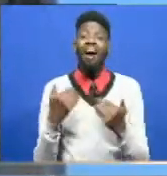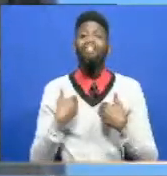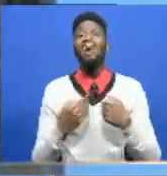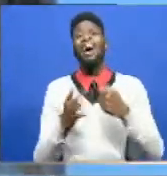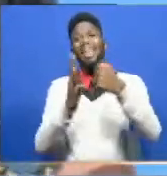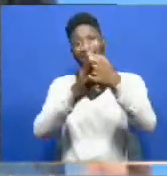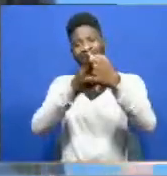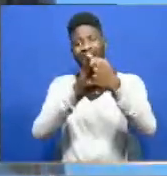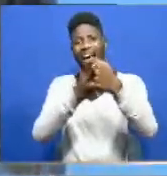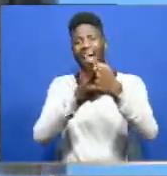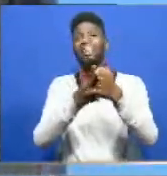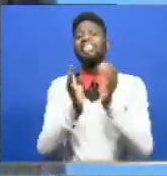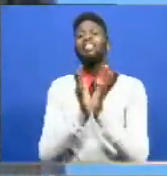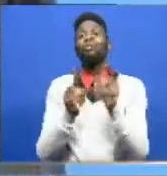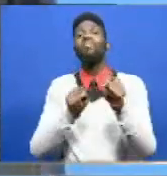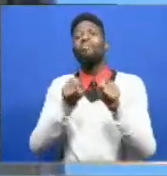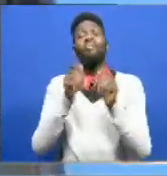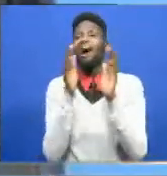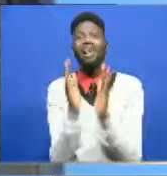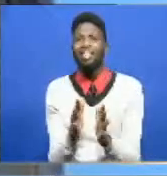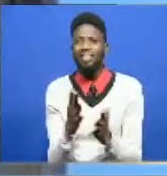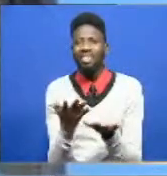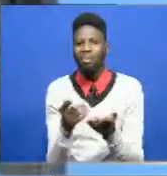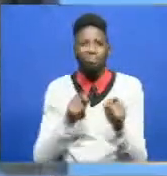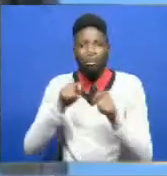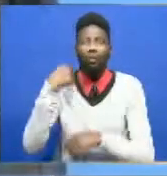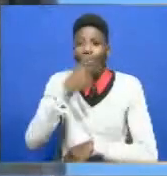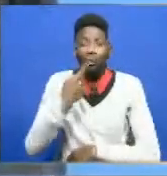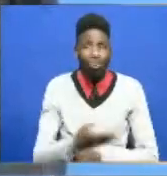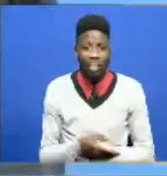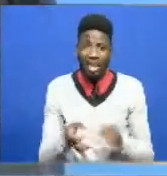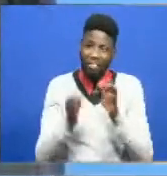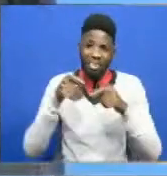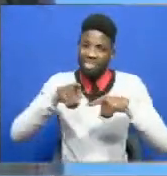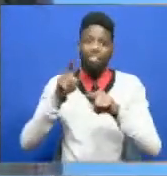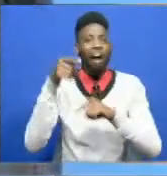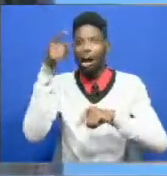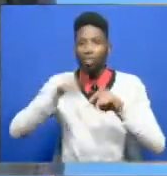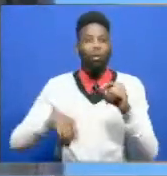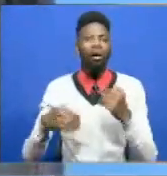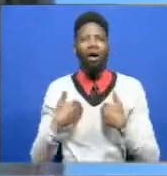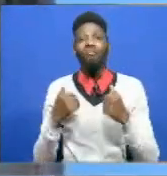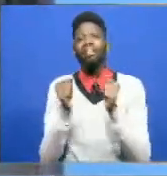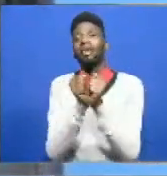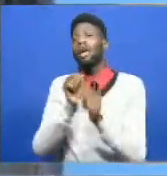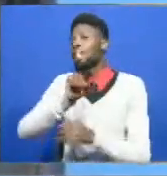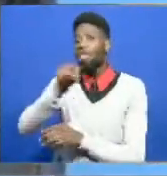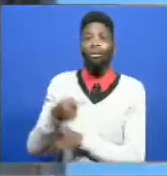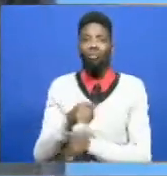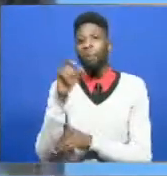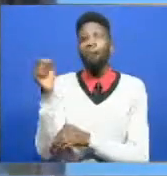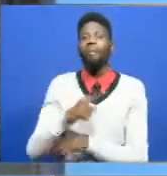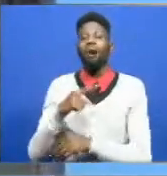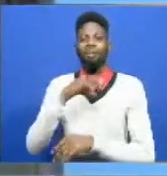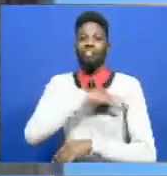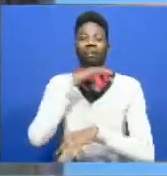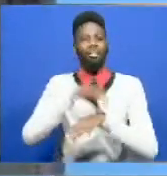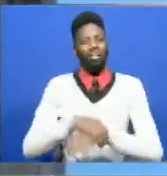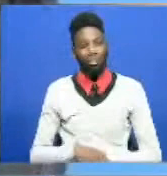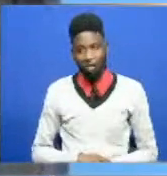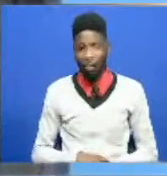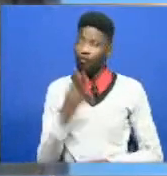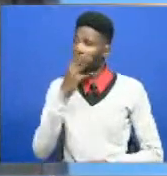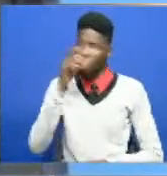managers? Managing who? If you can't bring even 10,000 shillings in a month, if you can't pay salary for